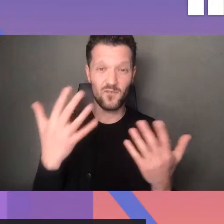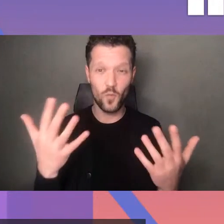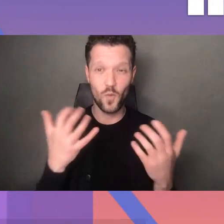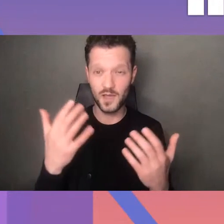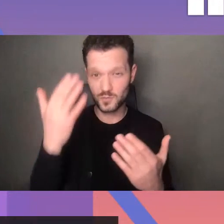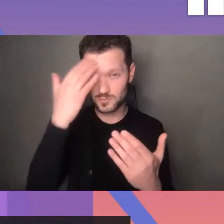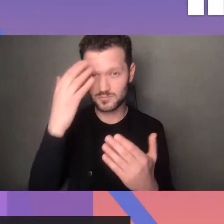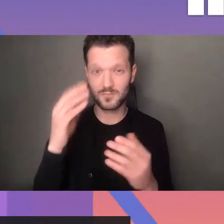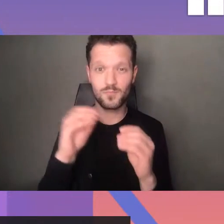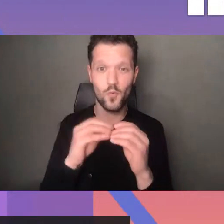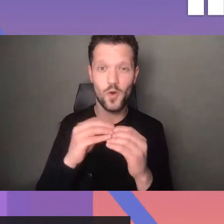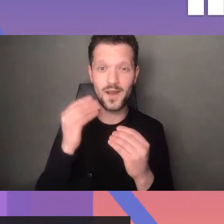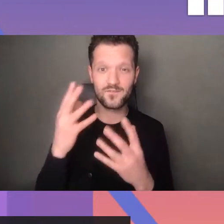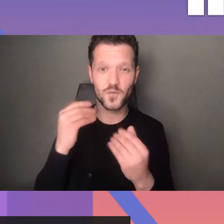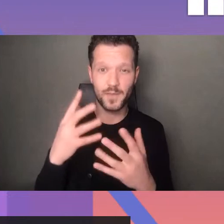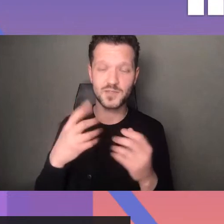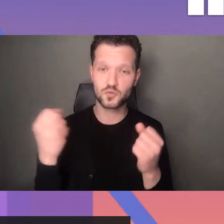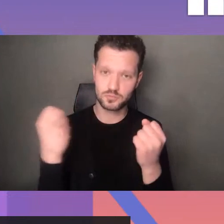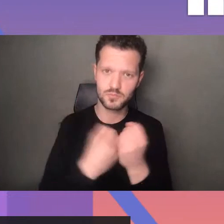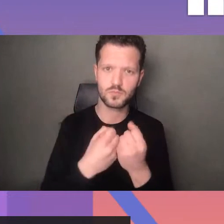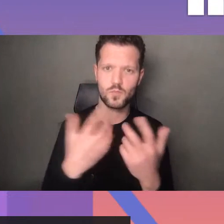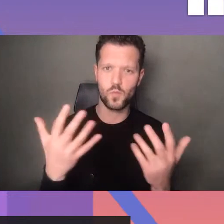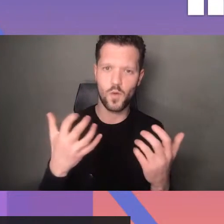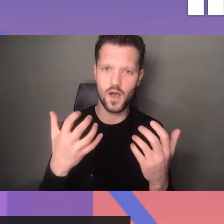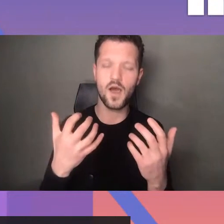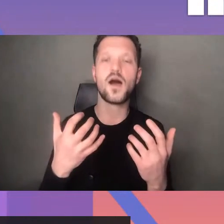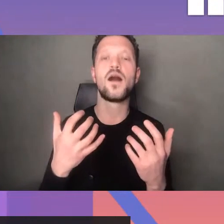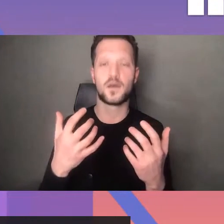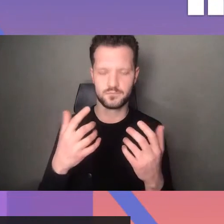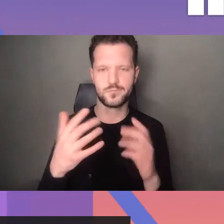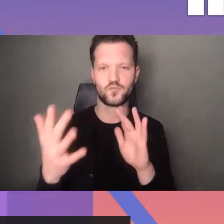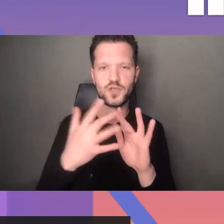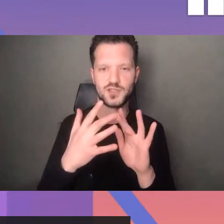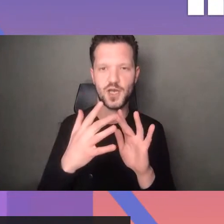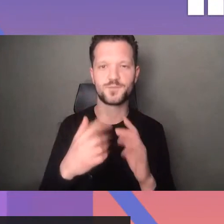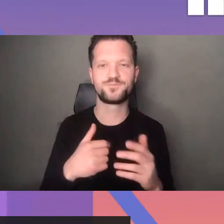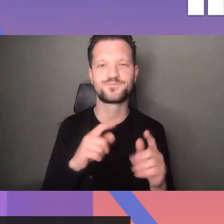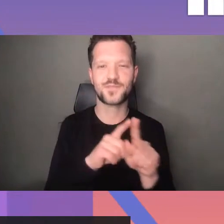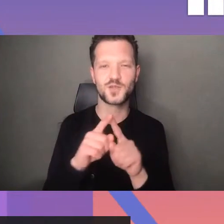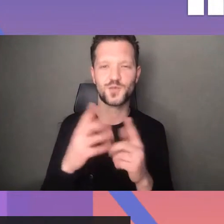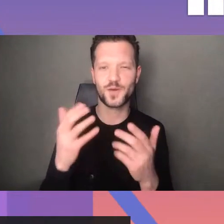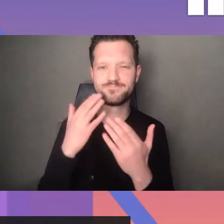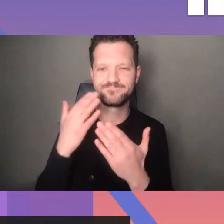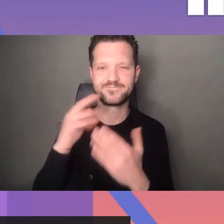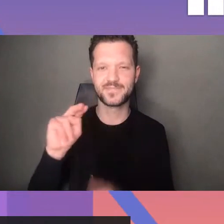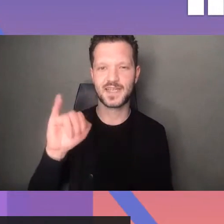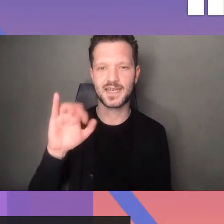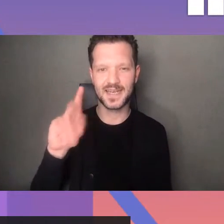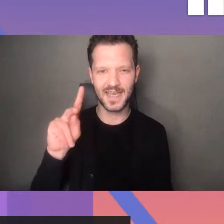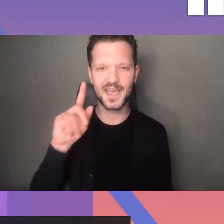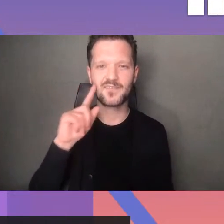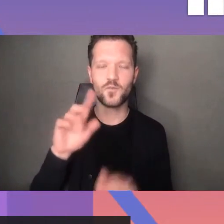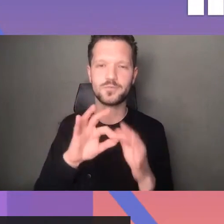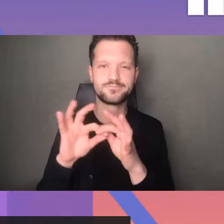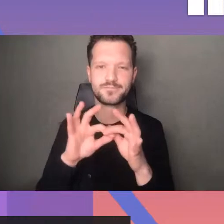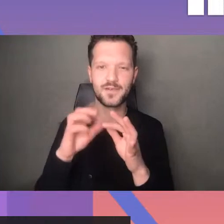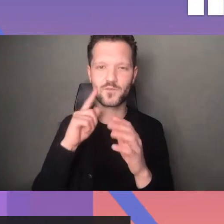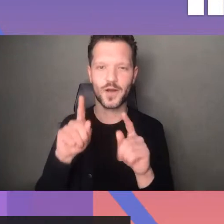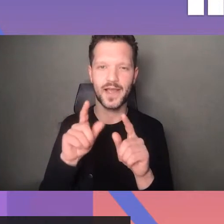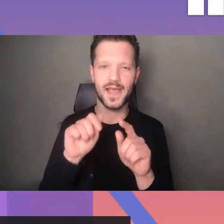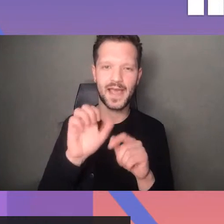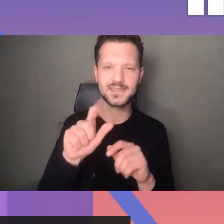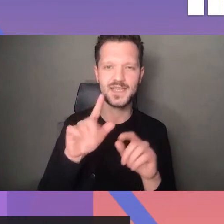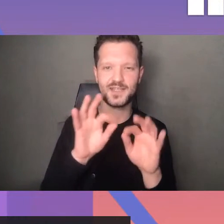these, please feel free to reach out. I'd also like to take a moment to thank Nick for coordinating our area style interpreting, and Chris